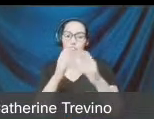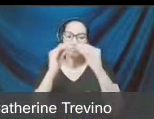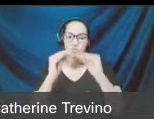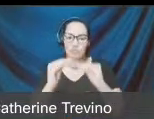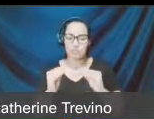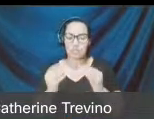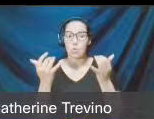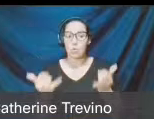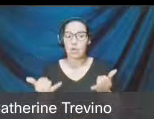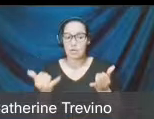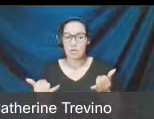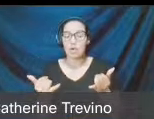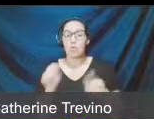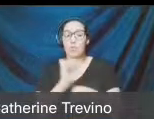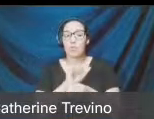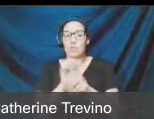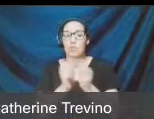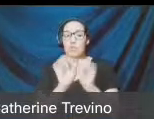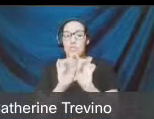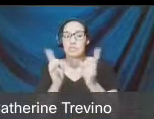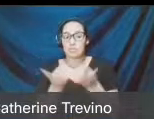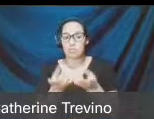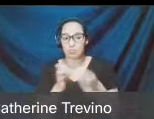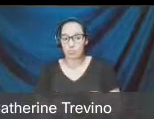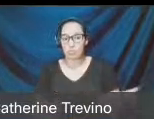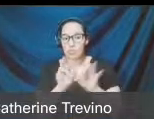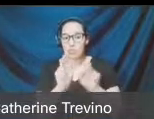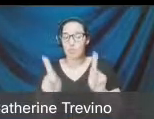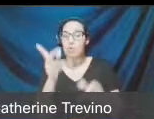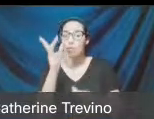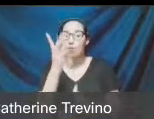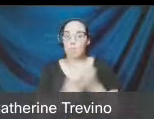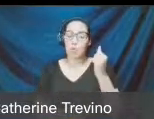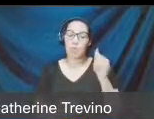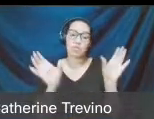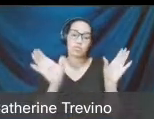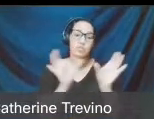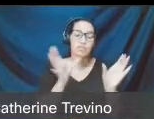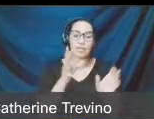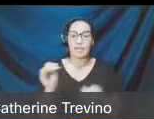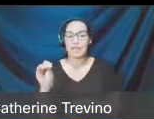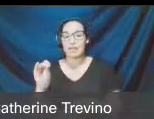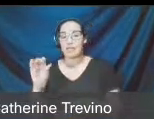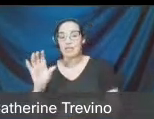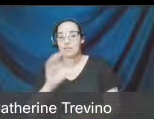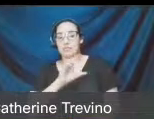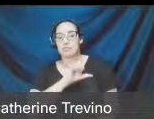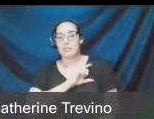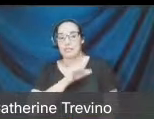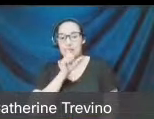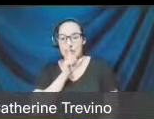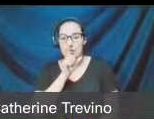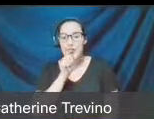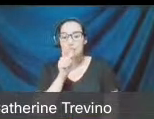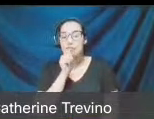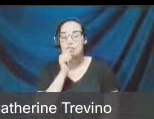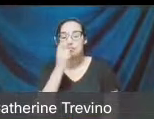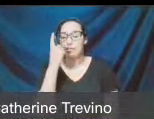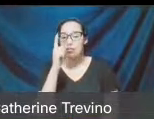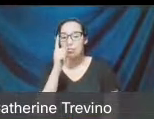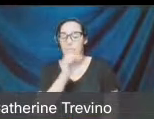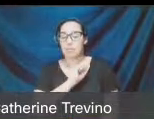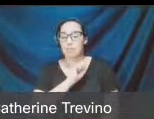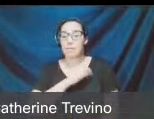working with a team of district stakeholders, which includes both classified and certificated staff, on providing general guidance to principals as they work with their site teams